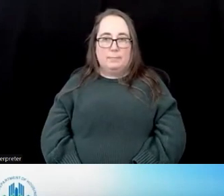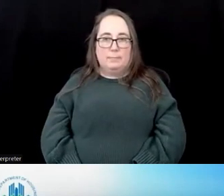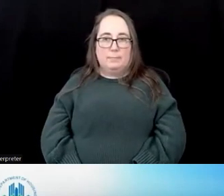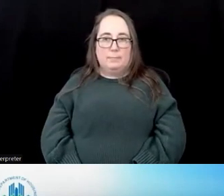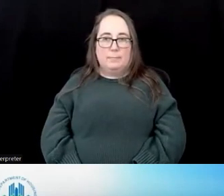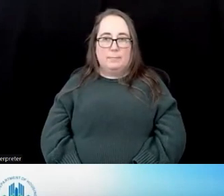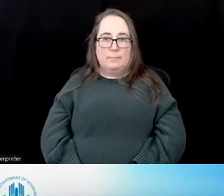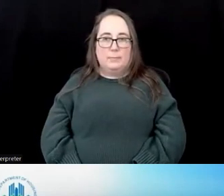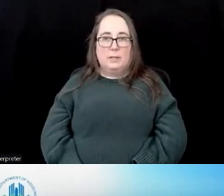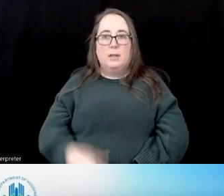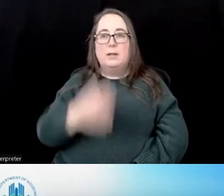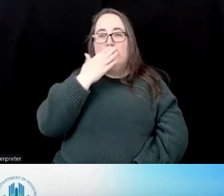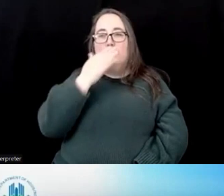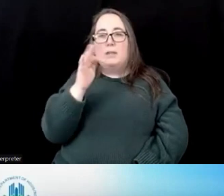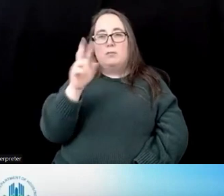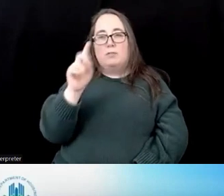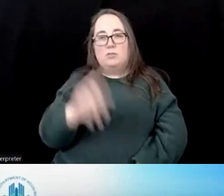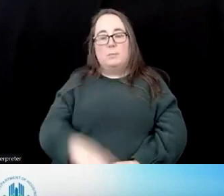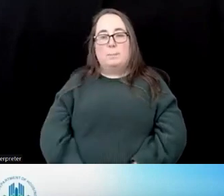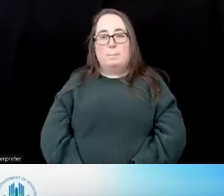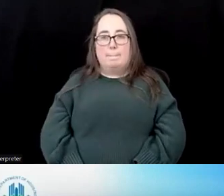Thank you, Richard.